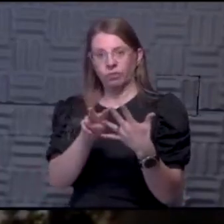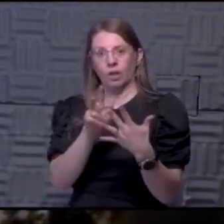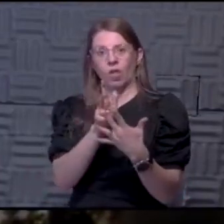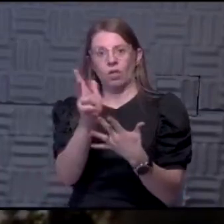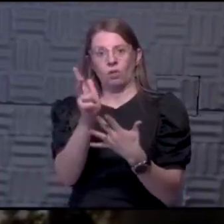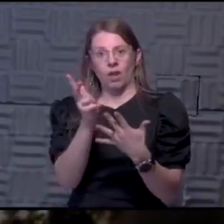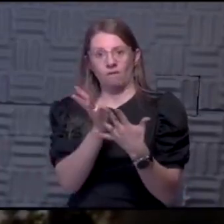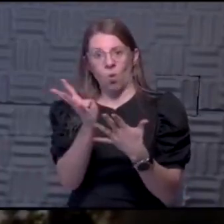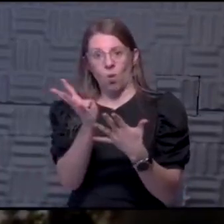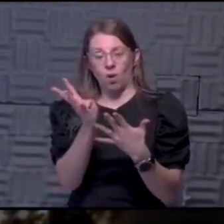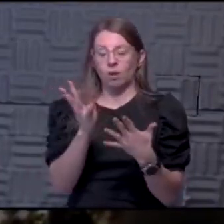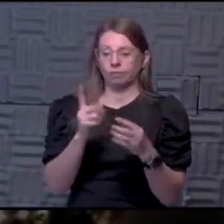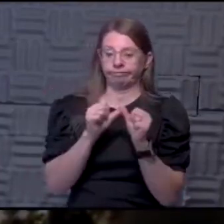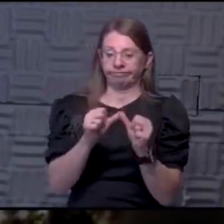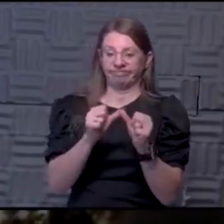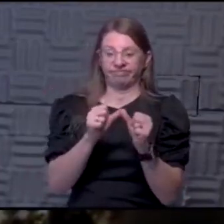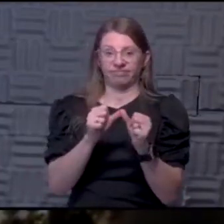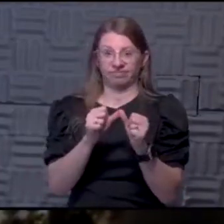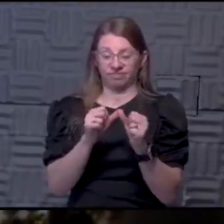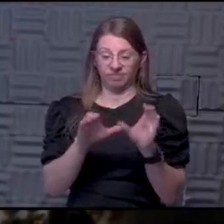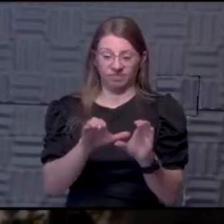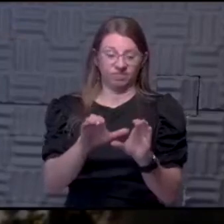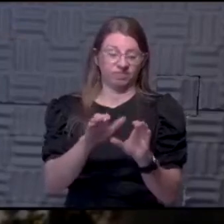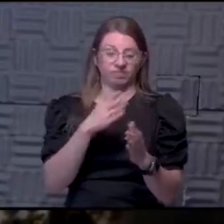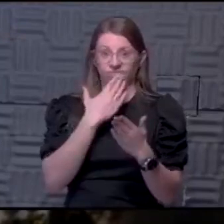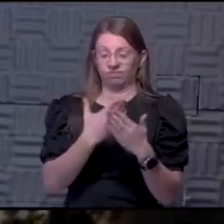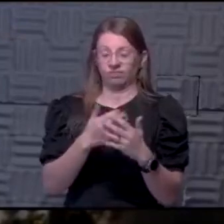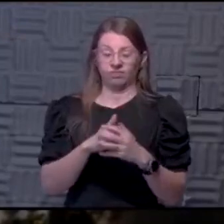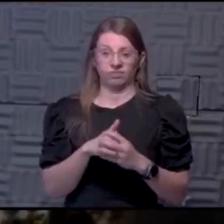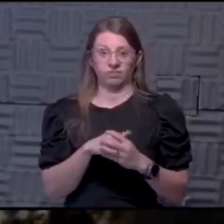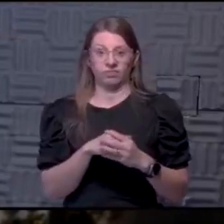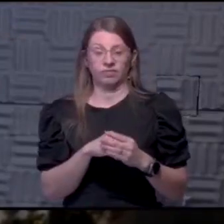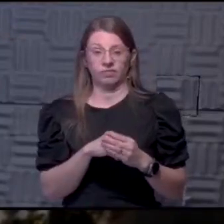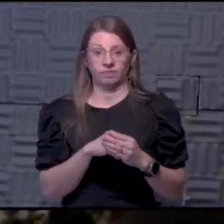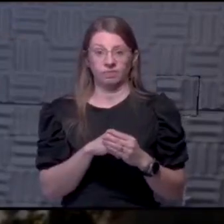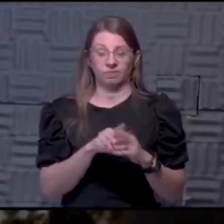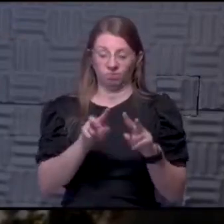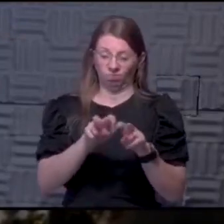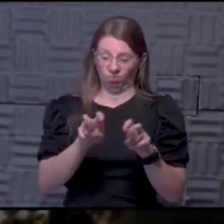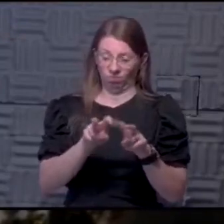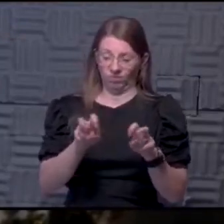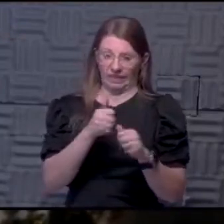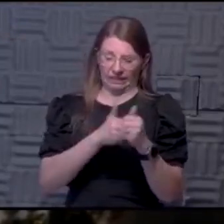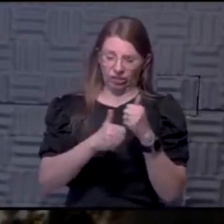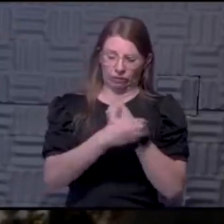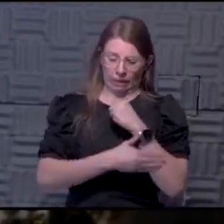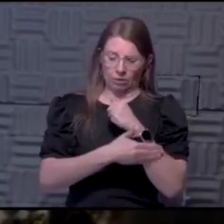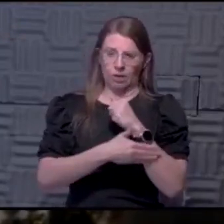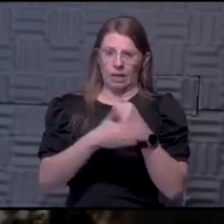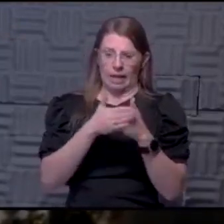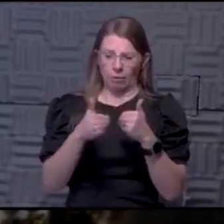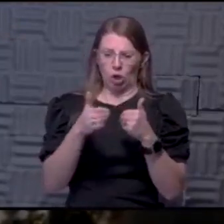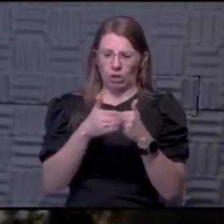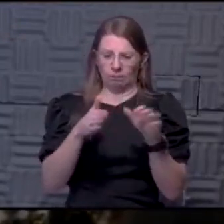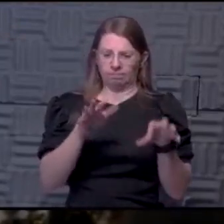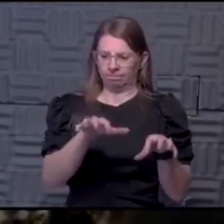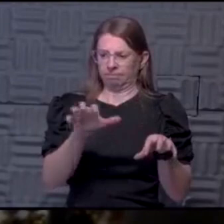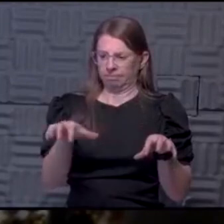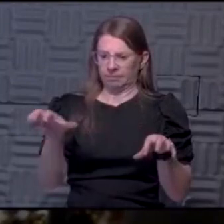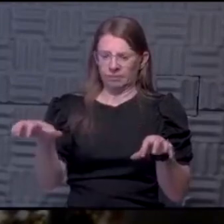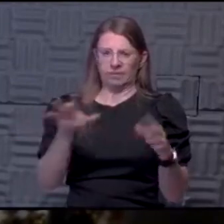have to continue to do really good down to the county by county, even neighborhood by neighborhood